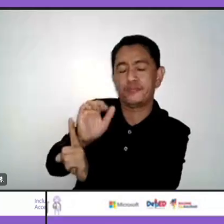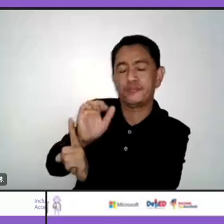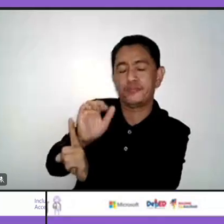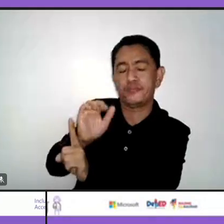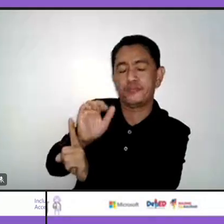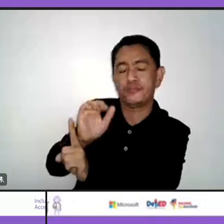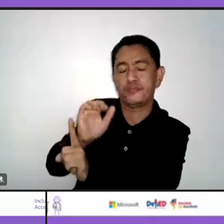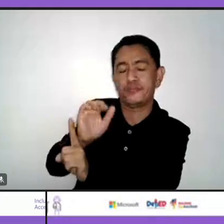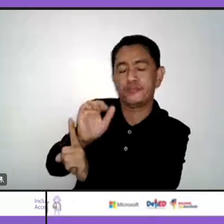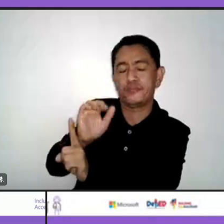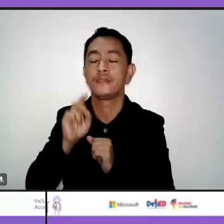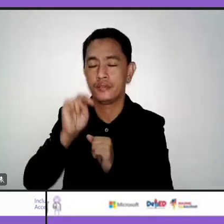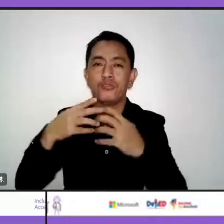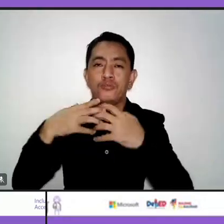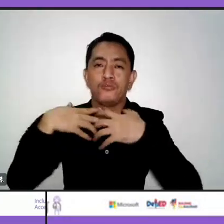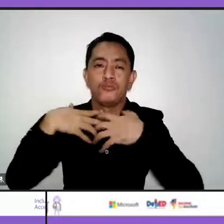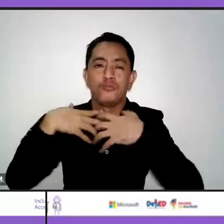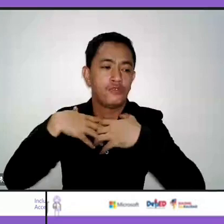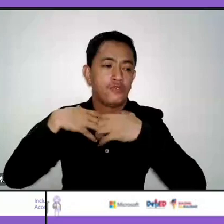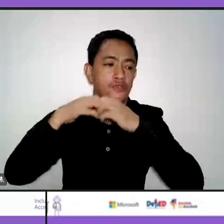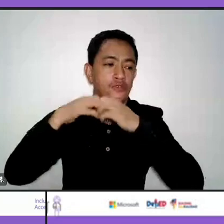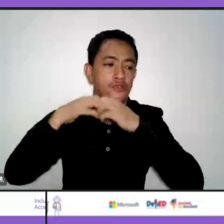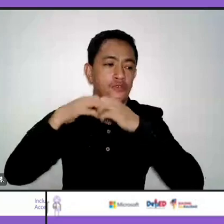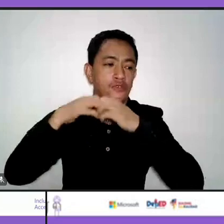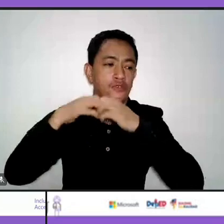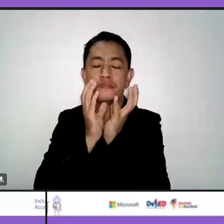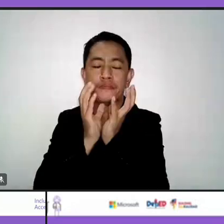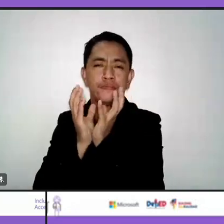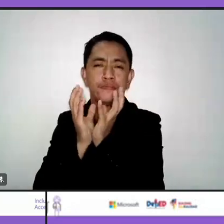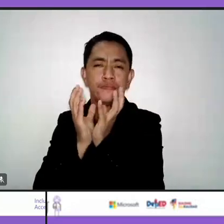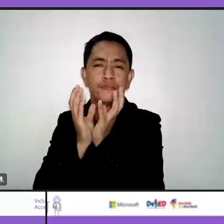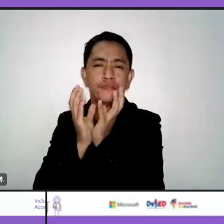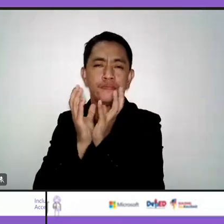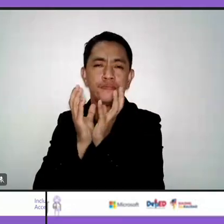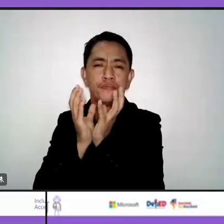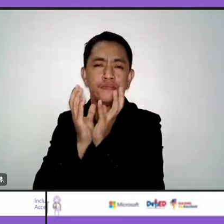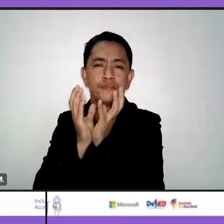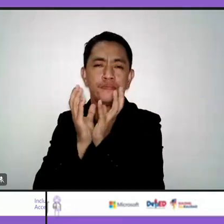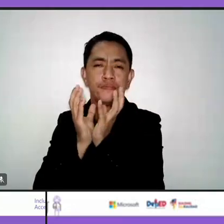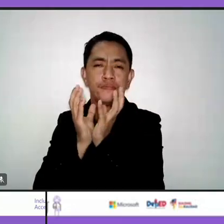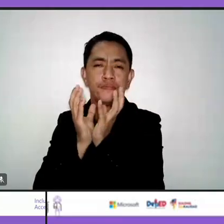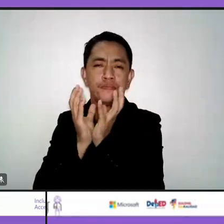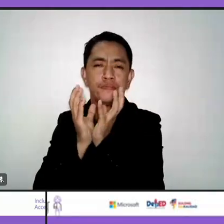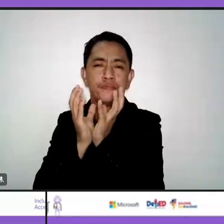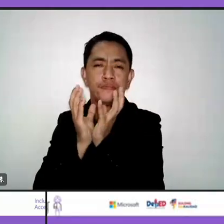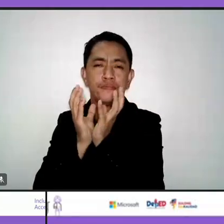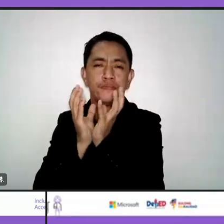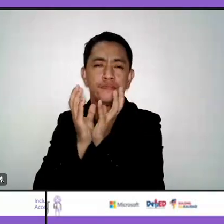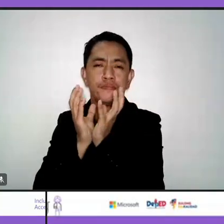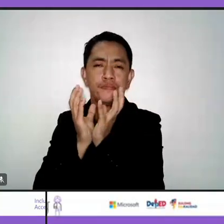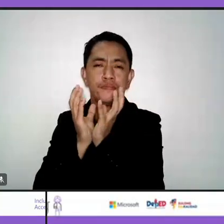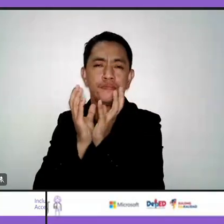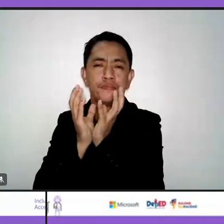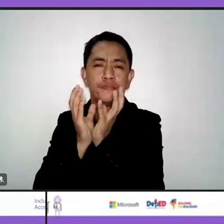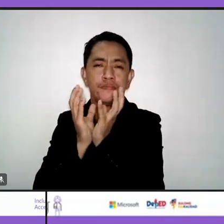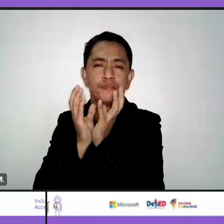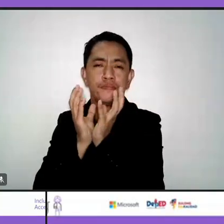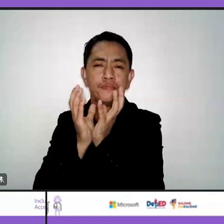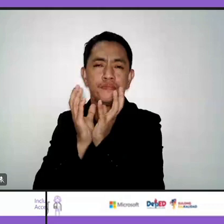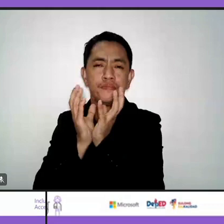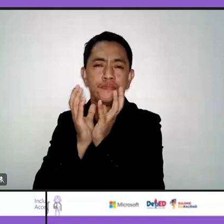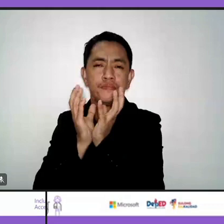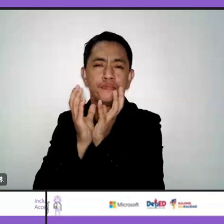to the parents na, ah, alam nila yan ang mga parents, kayo na bahala mag-organize sa sarili. You just self-organize. We really need to build that community first until they